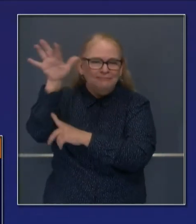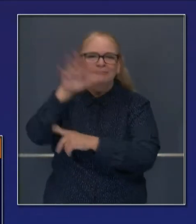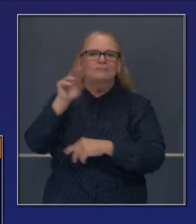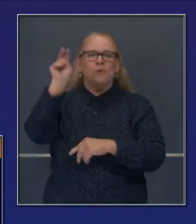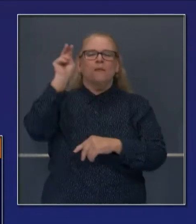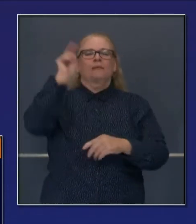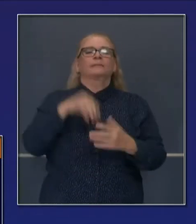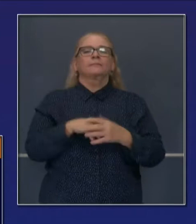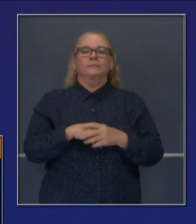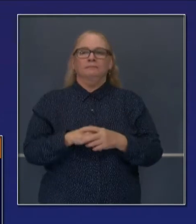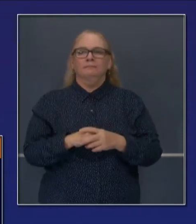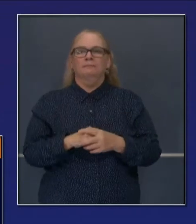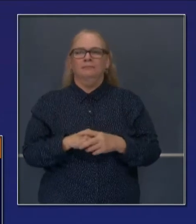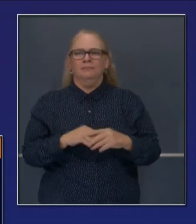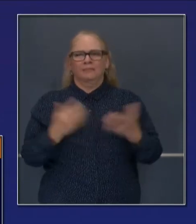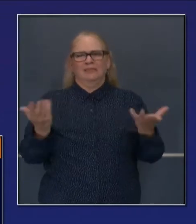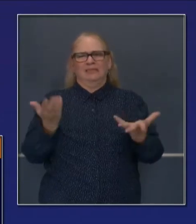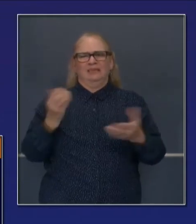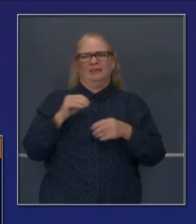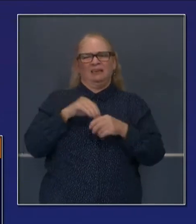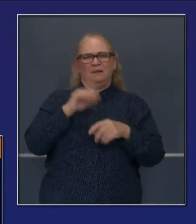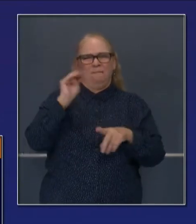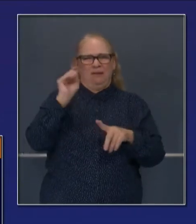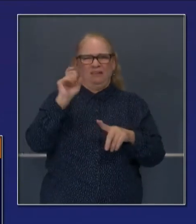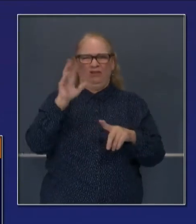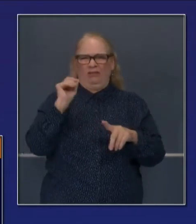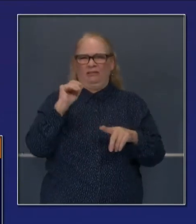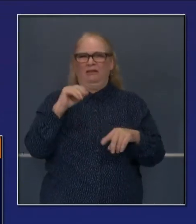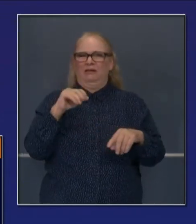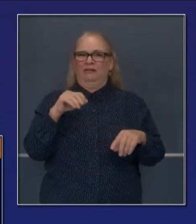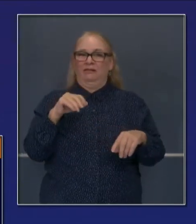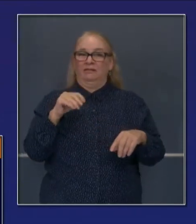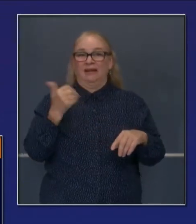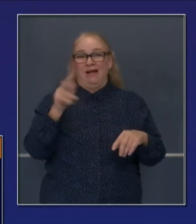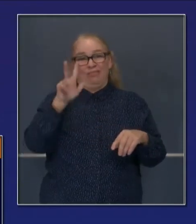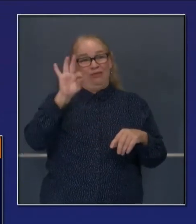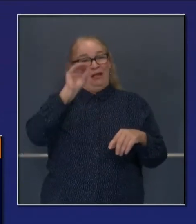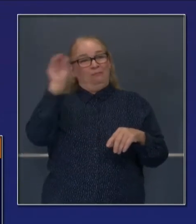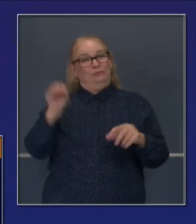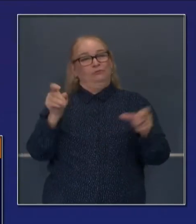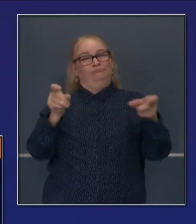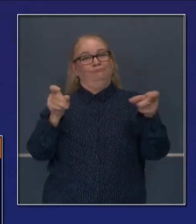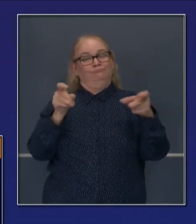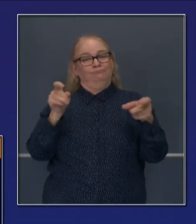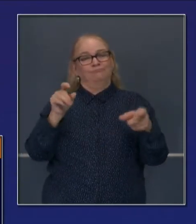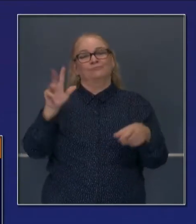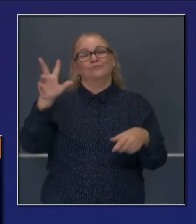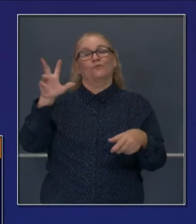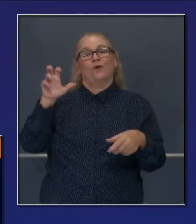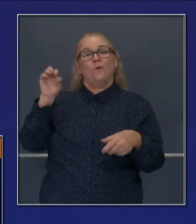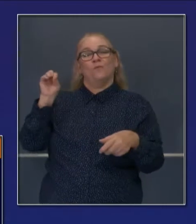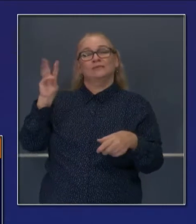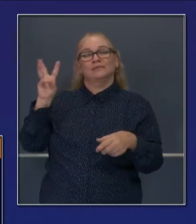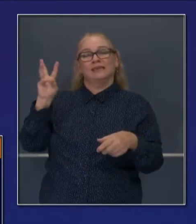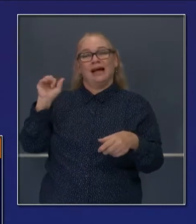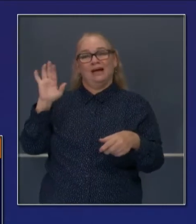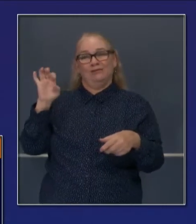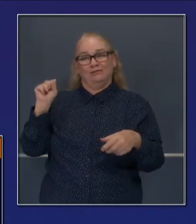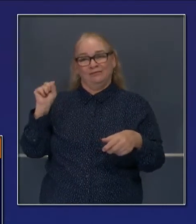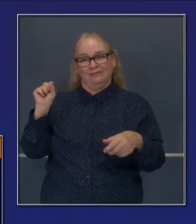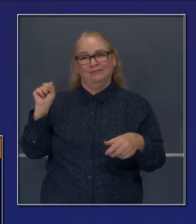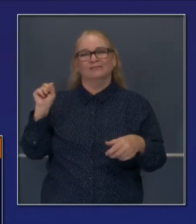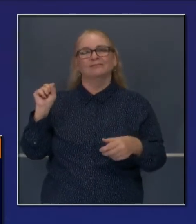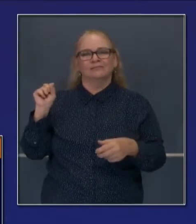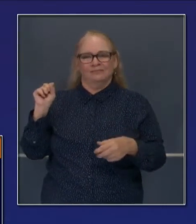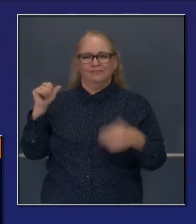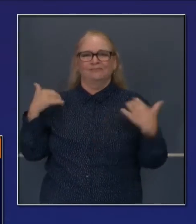Forest Service in and around the Fresno Madera region of the state, 39% contained last week, 306,000 acres.